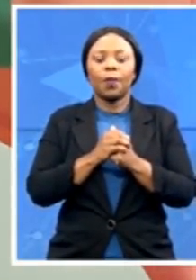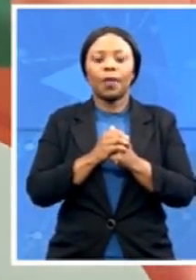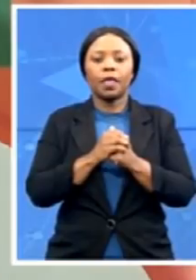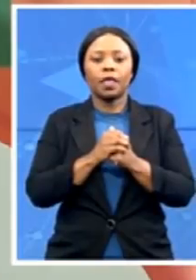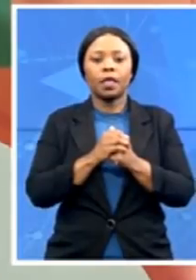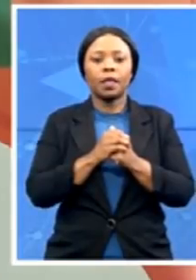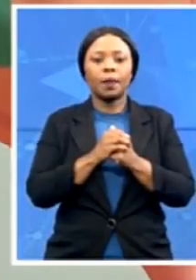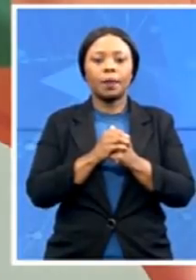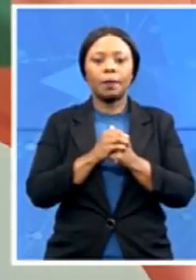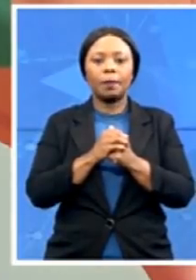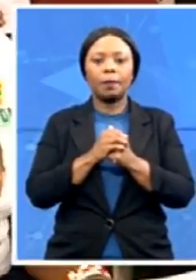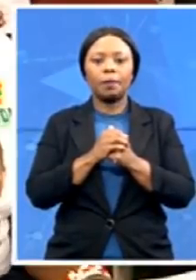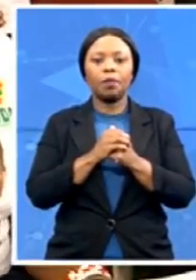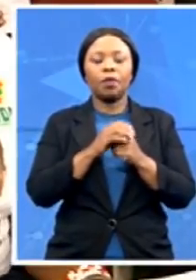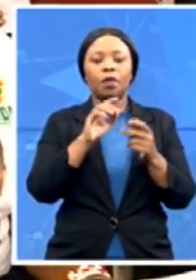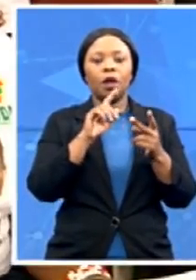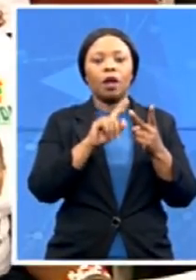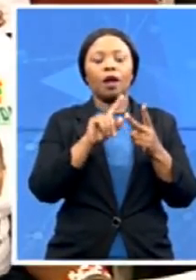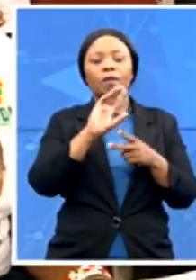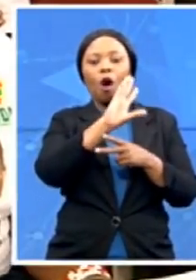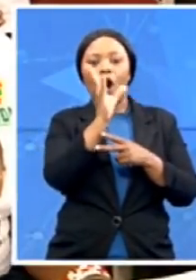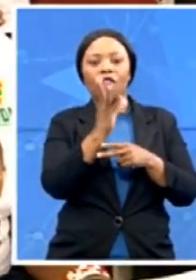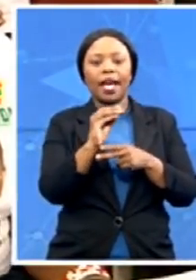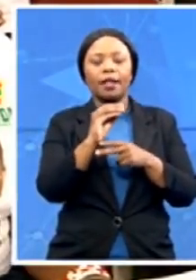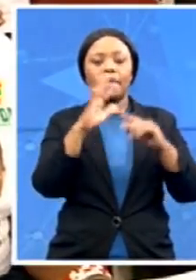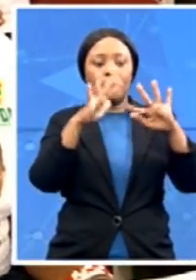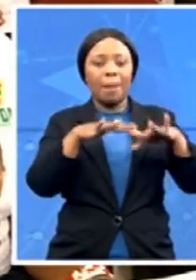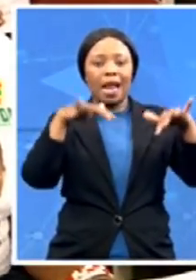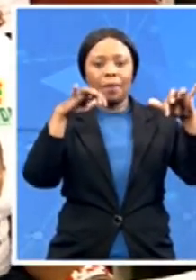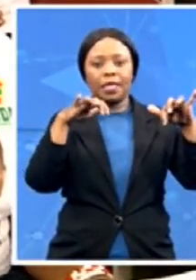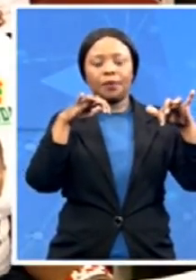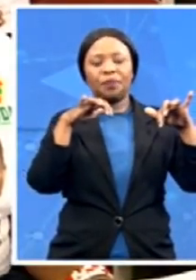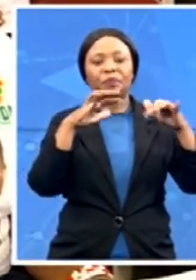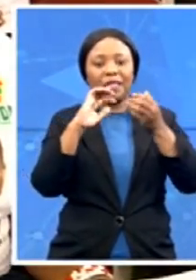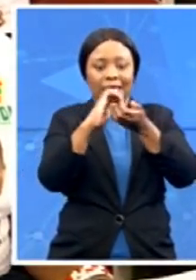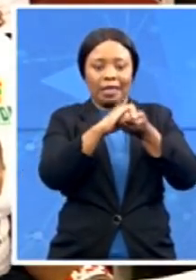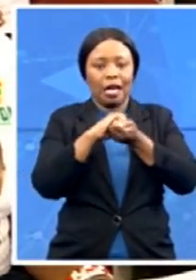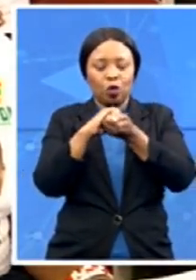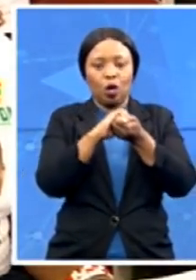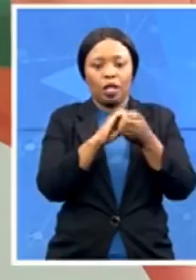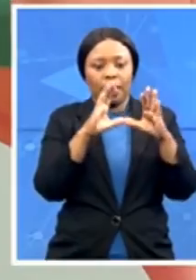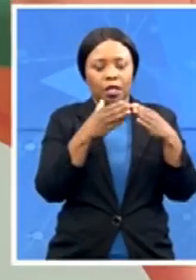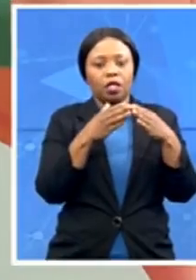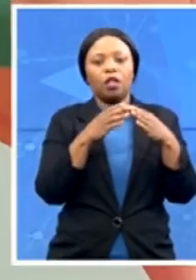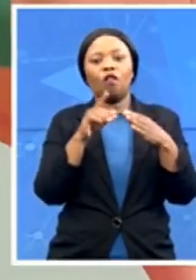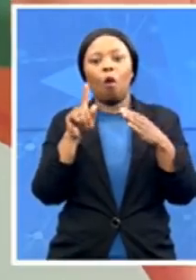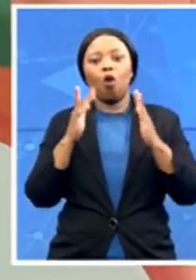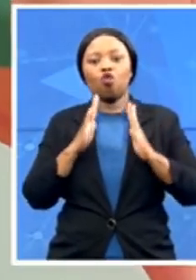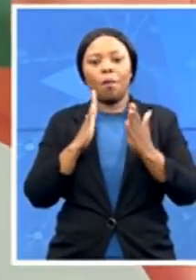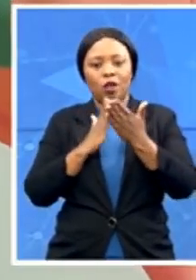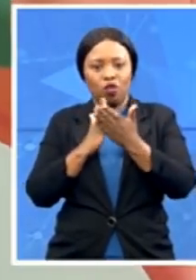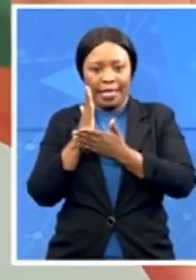Kwankwa's African Parliamentarians Association for Human Rights, have been doing sterling work in